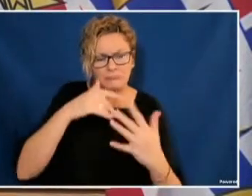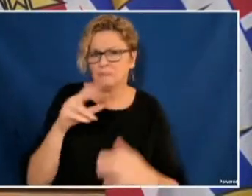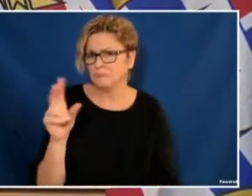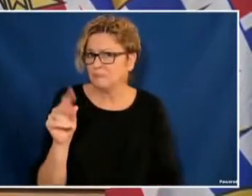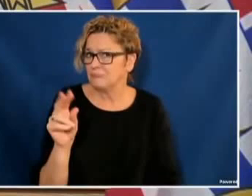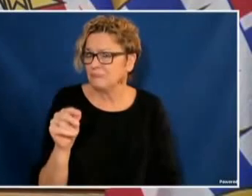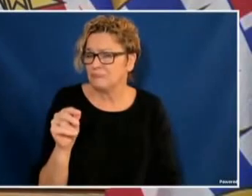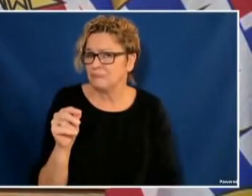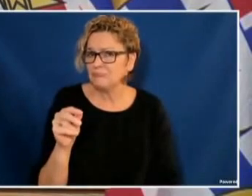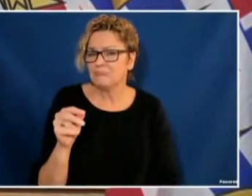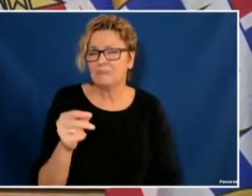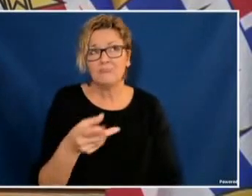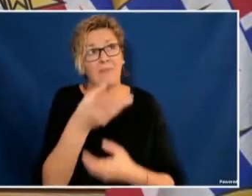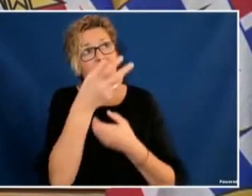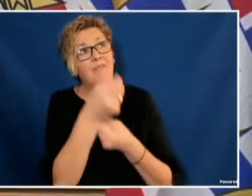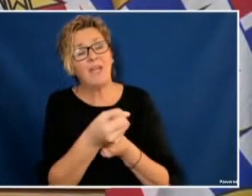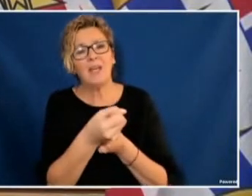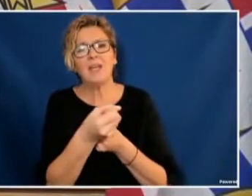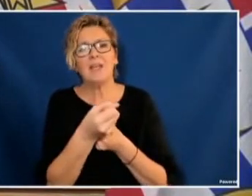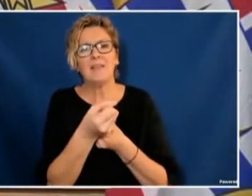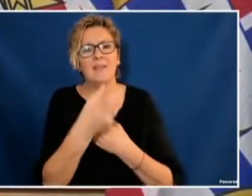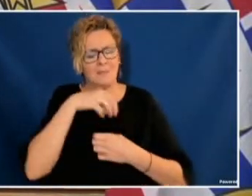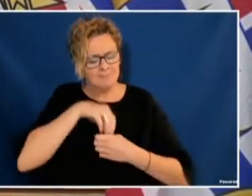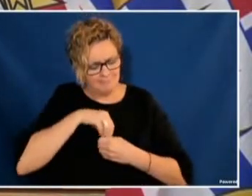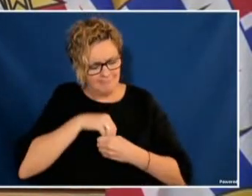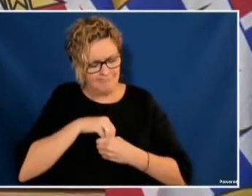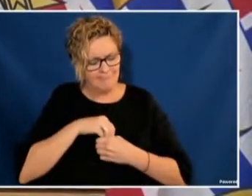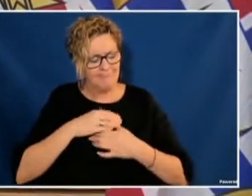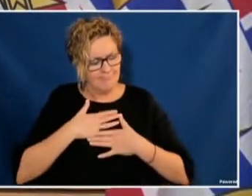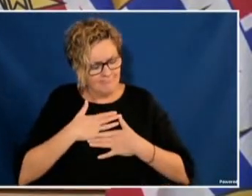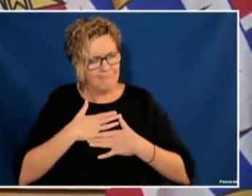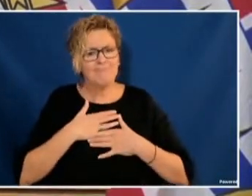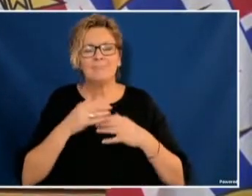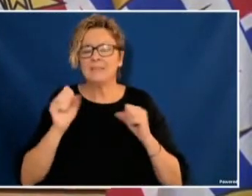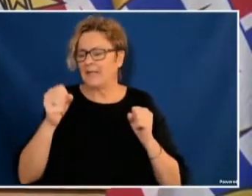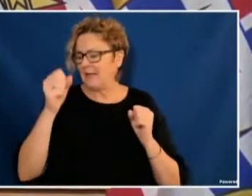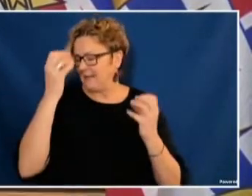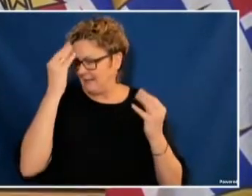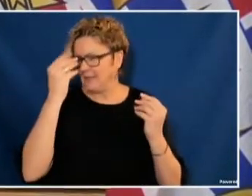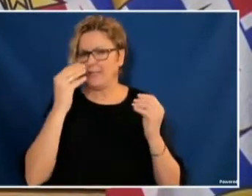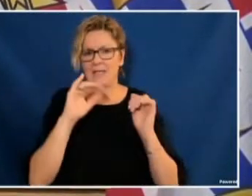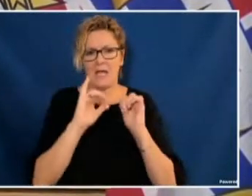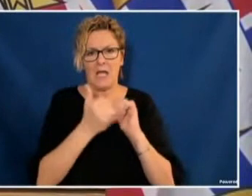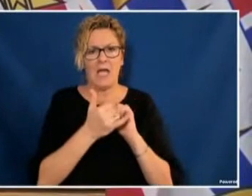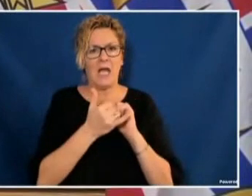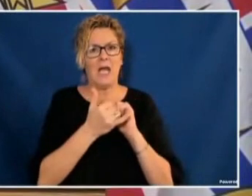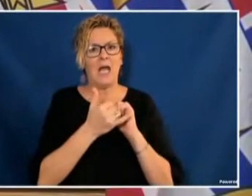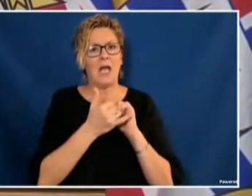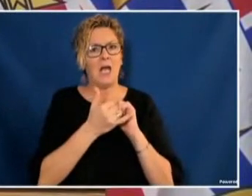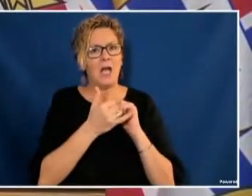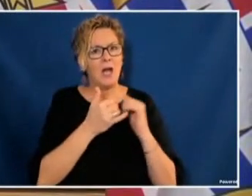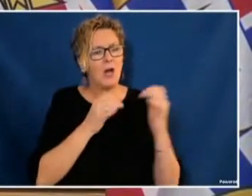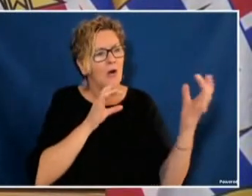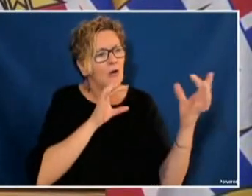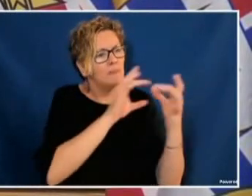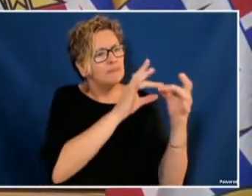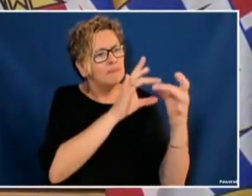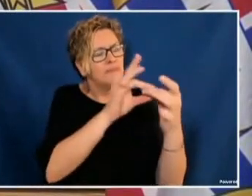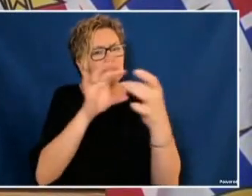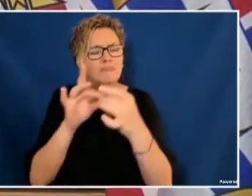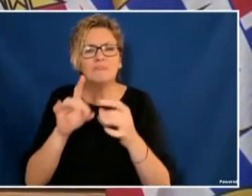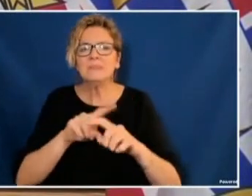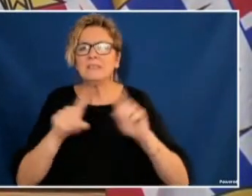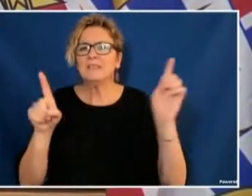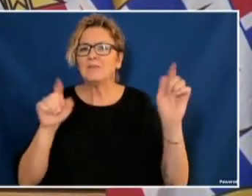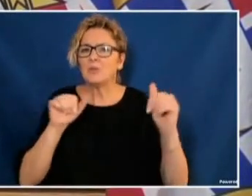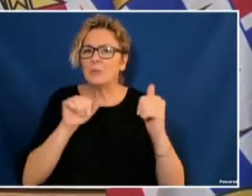are not alone in your sacrifice. Most people in BC are doing it with you. We know most people are